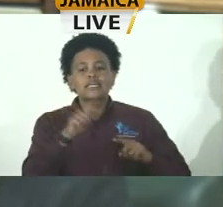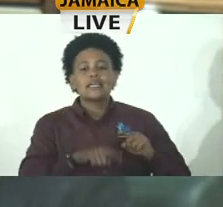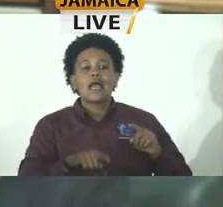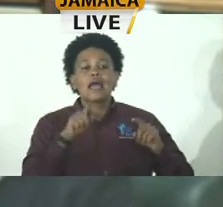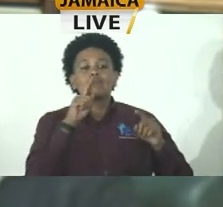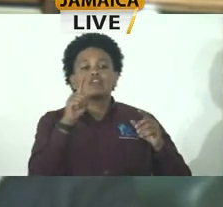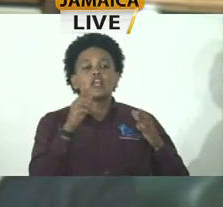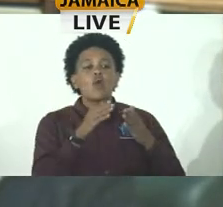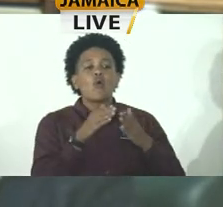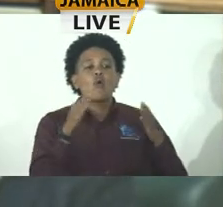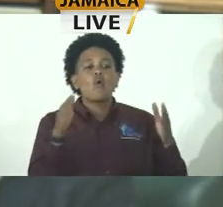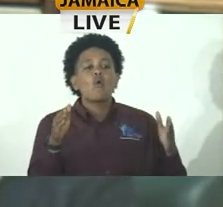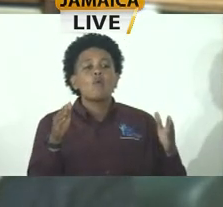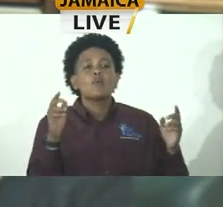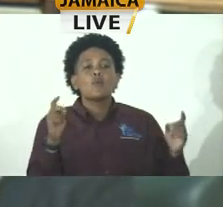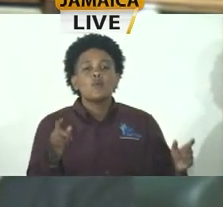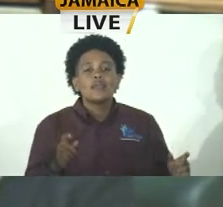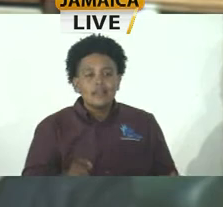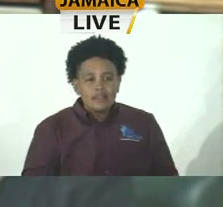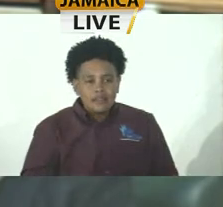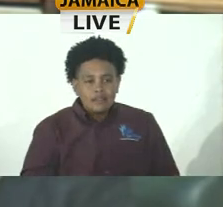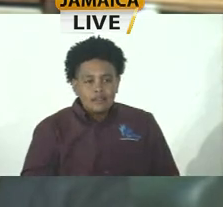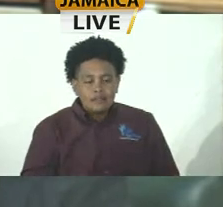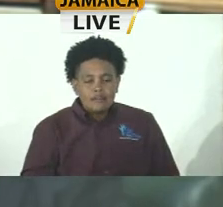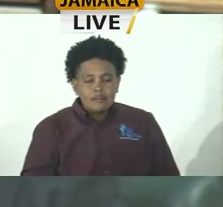up too quickly